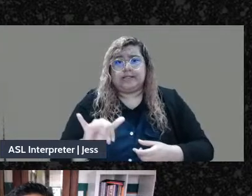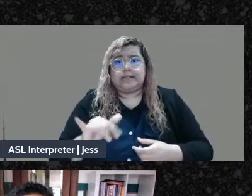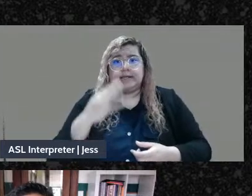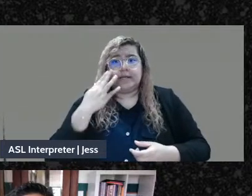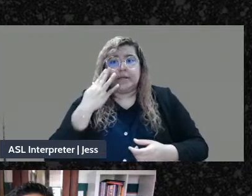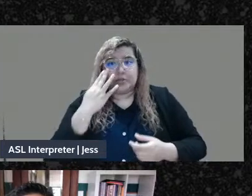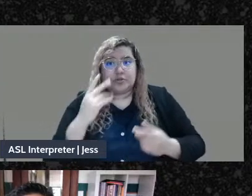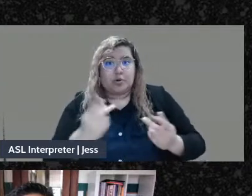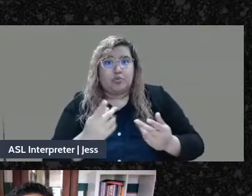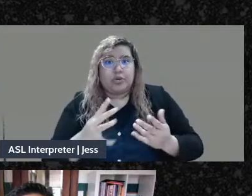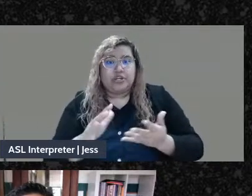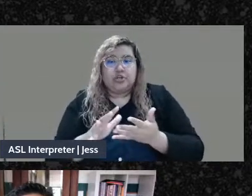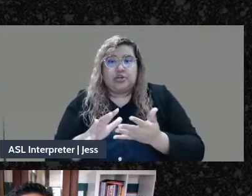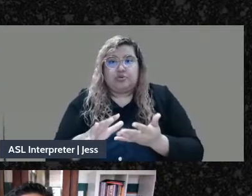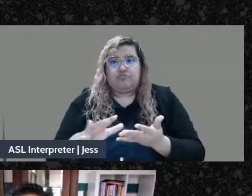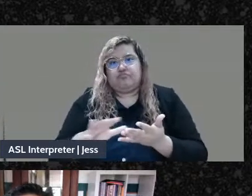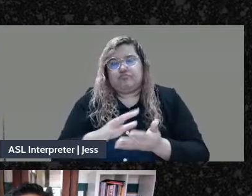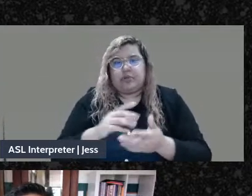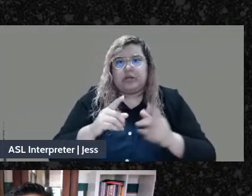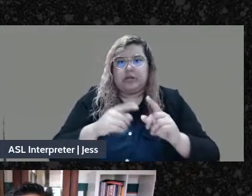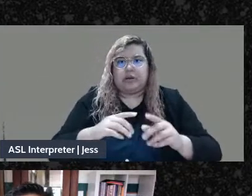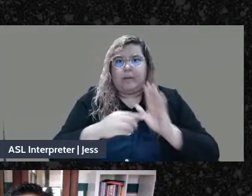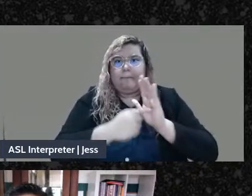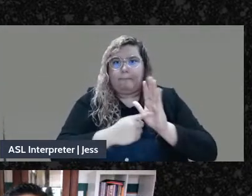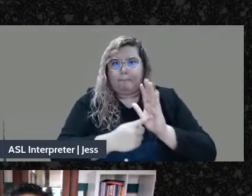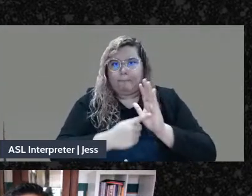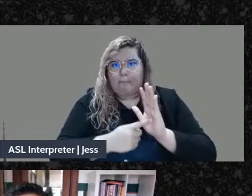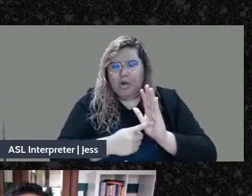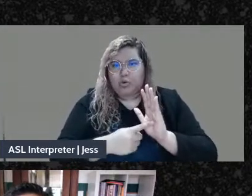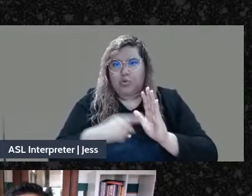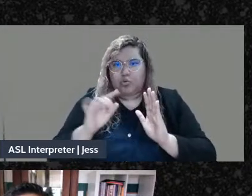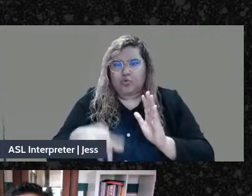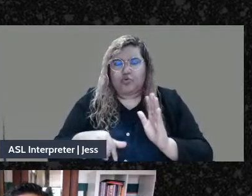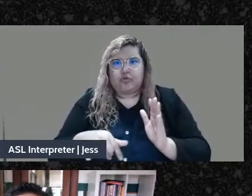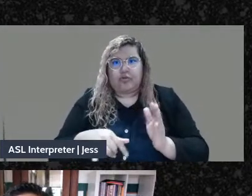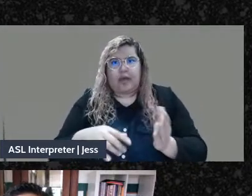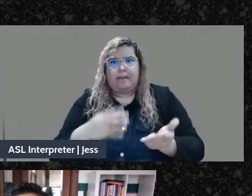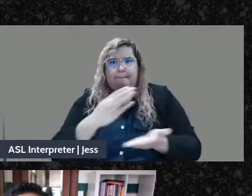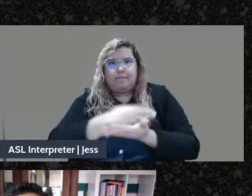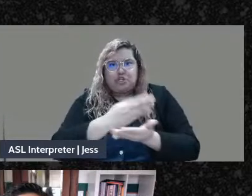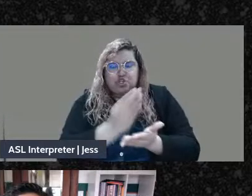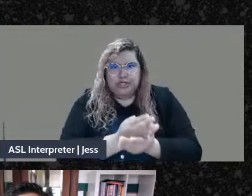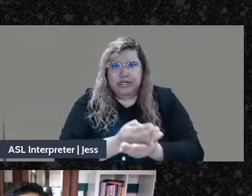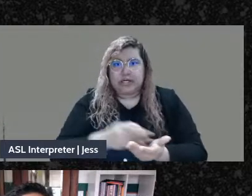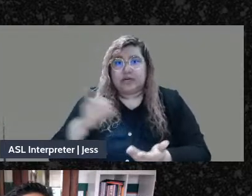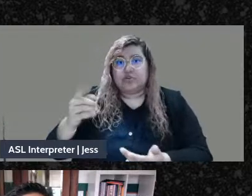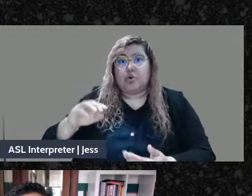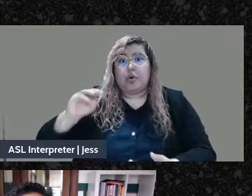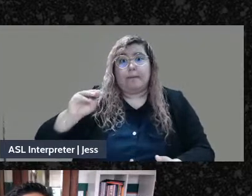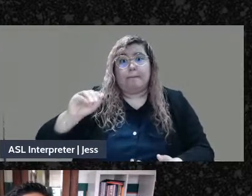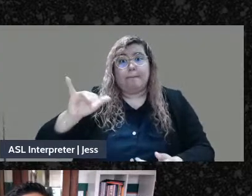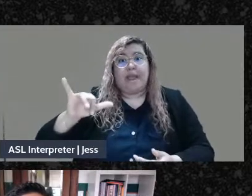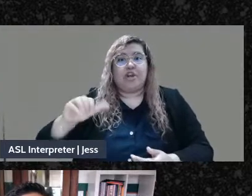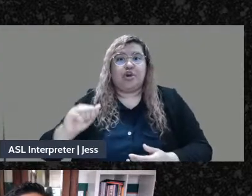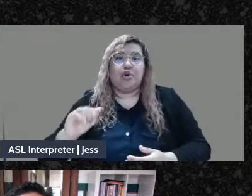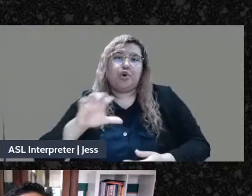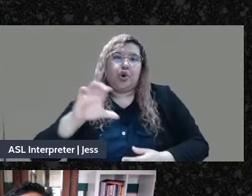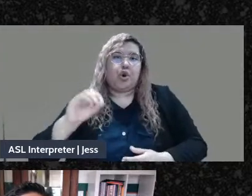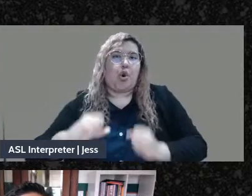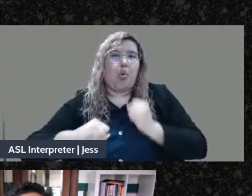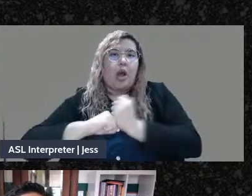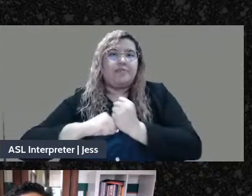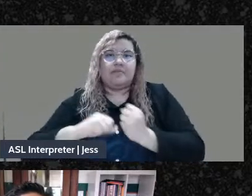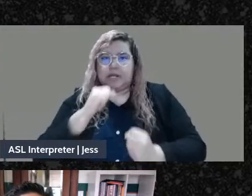like, we're going to model participatory budgeting, and of course the mayor like co-opted it, but not in a cute way. He was like,